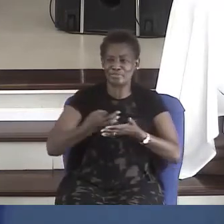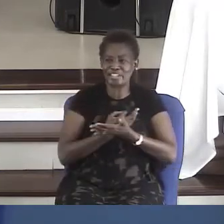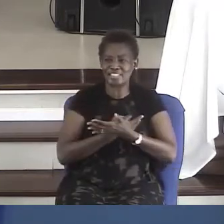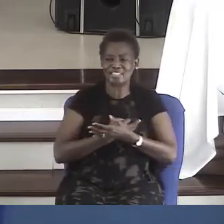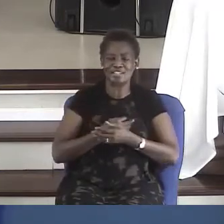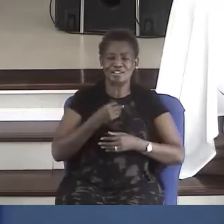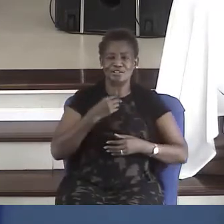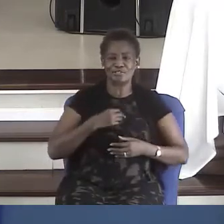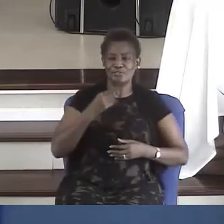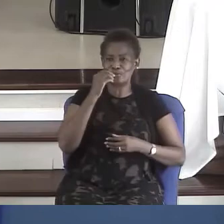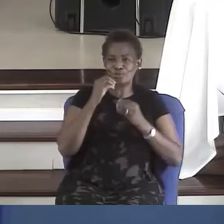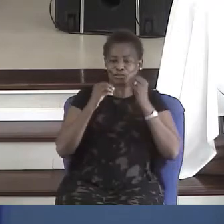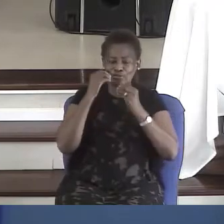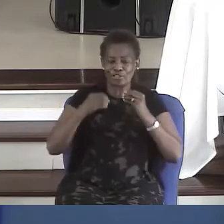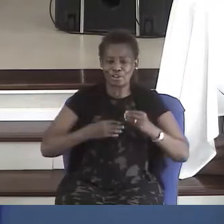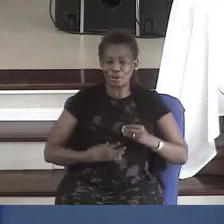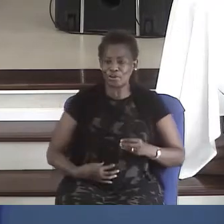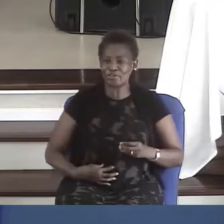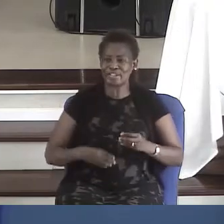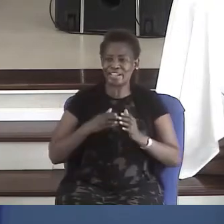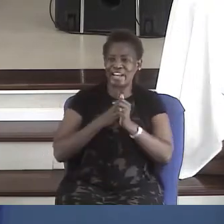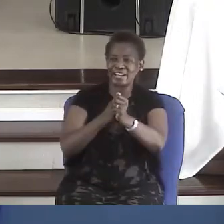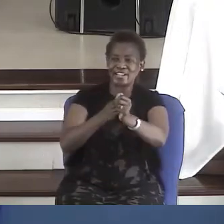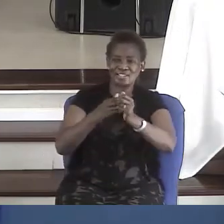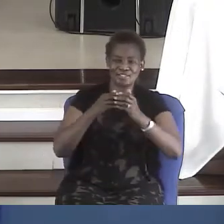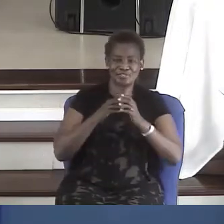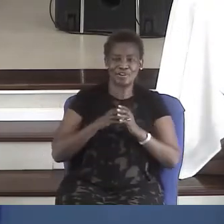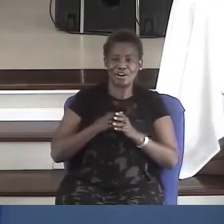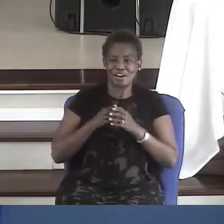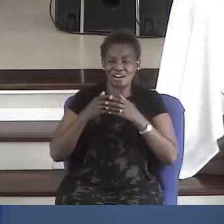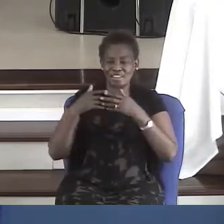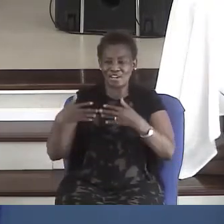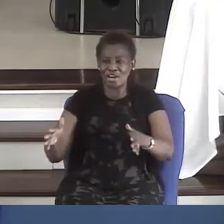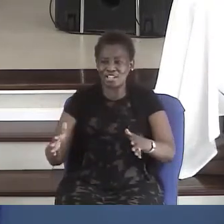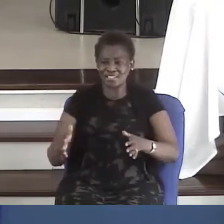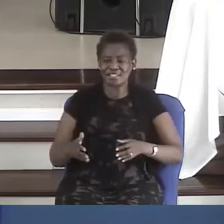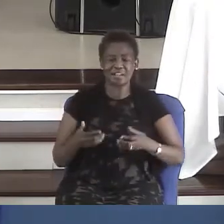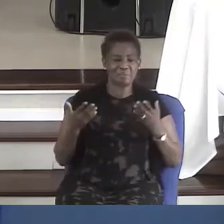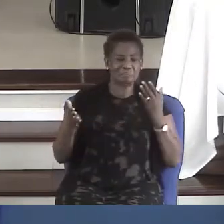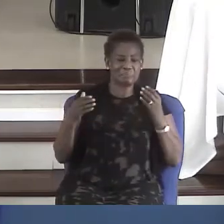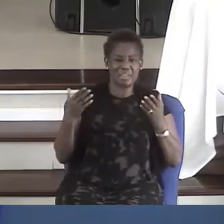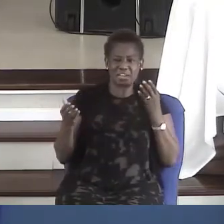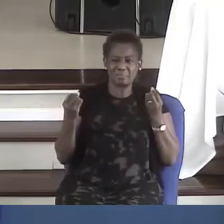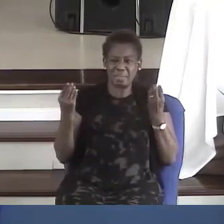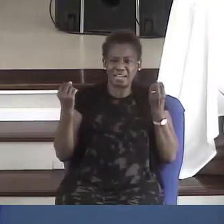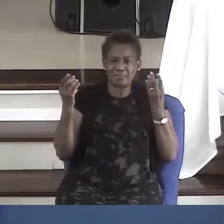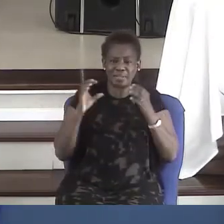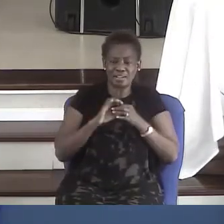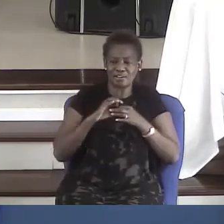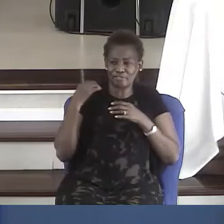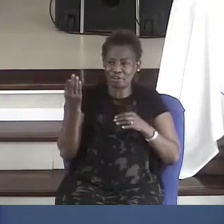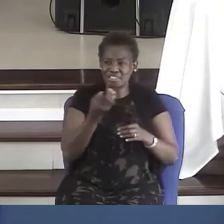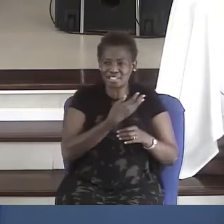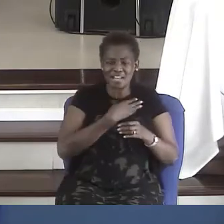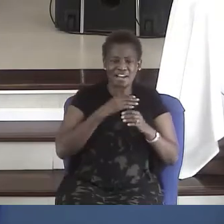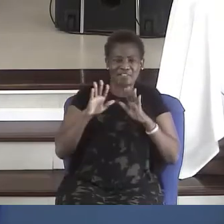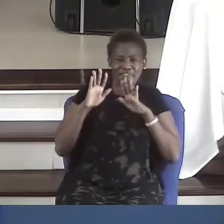lost. Freedom from fear. Many of us are fearful now. Fearful of COVID and all manner of things. Fearful to go